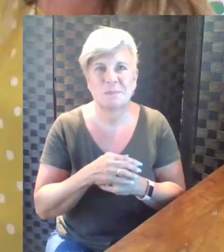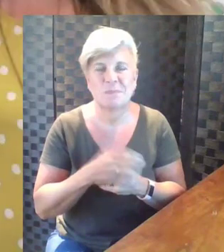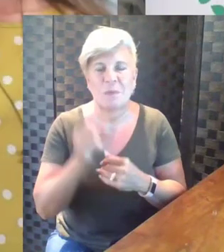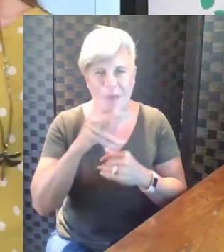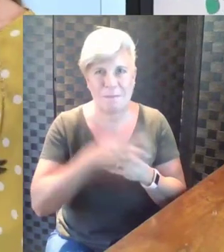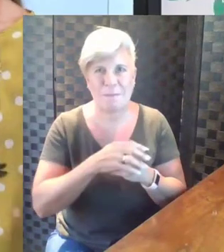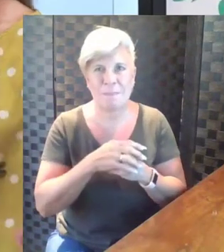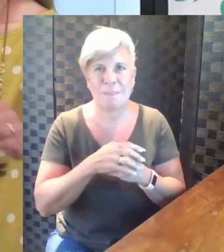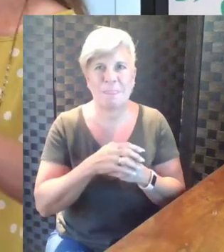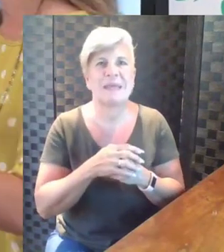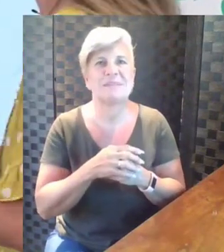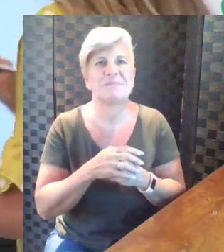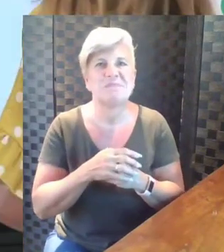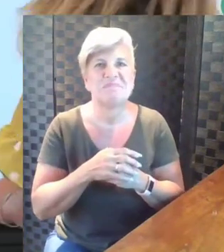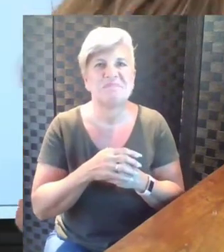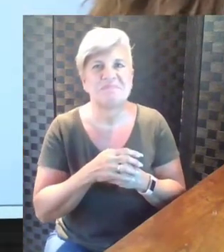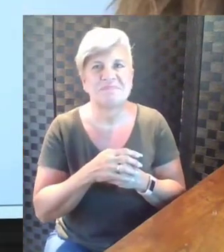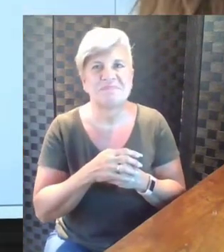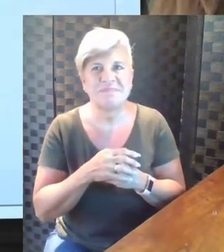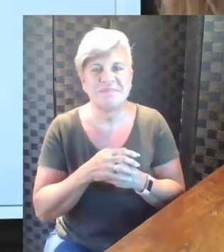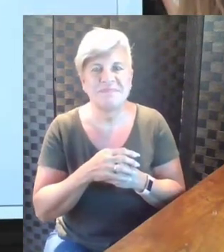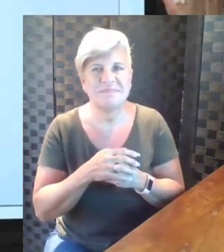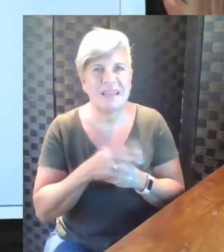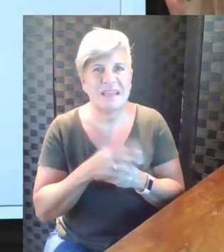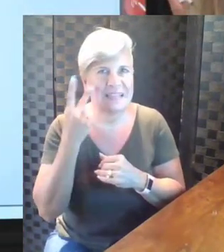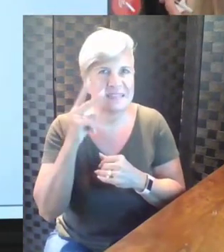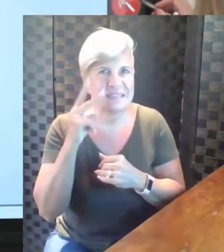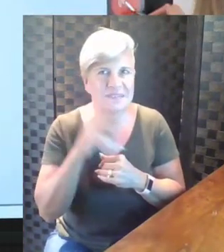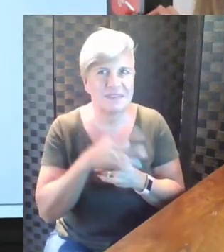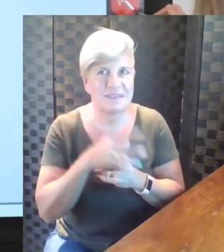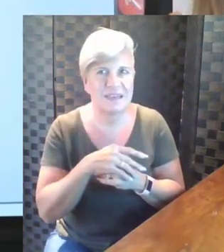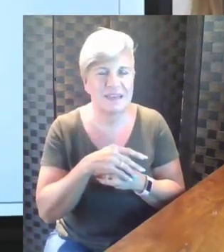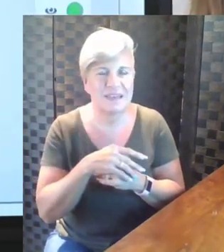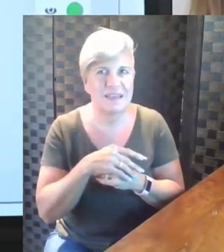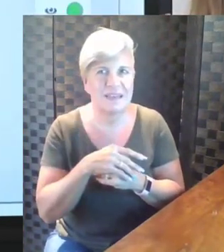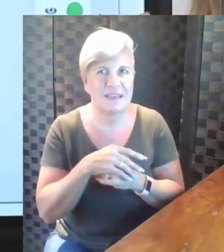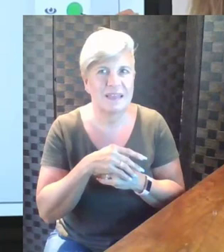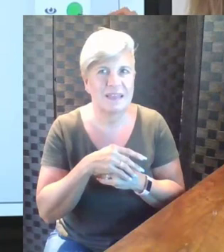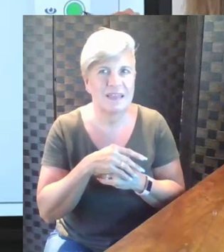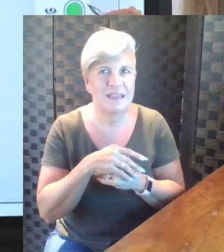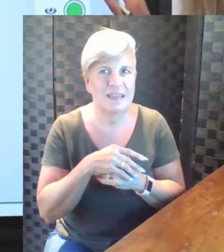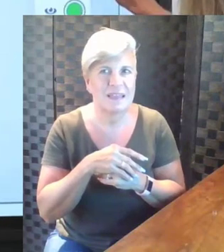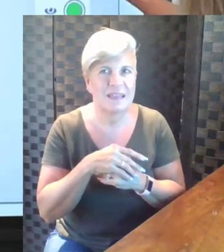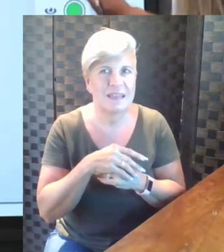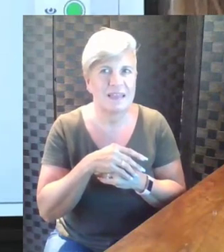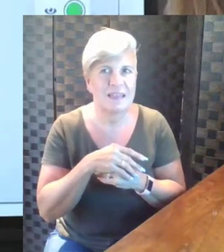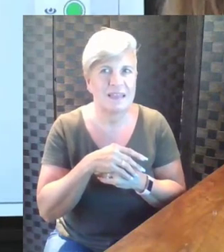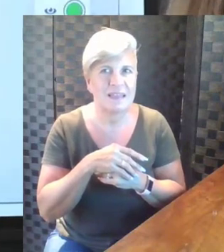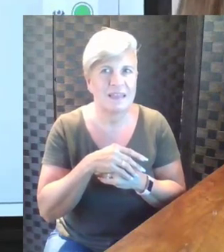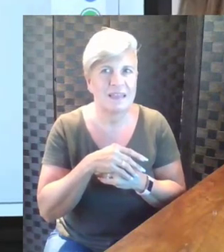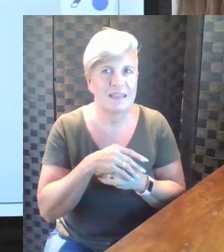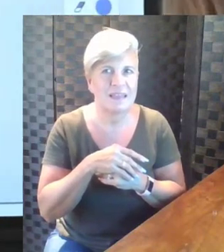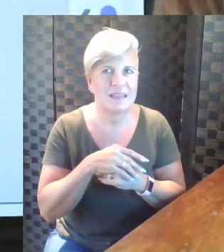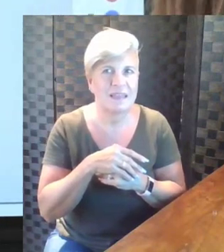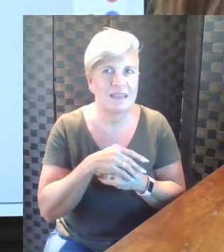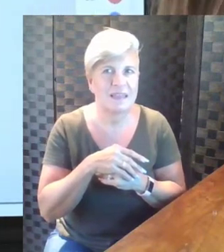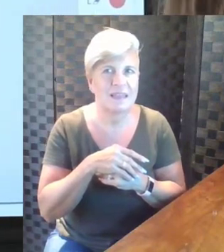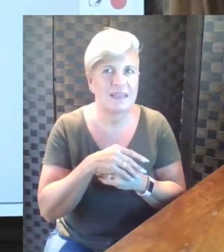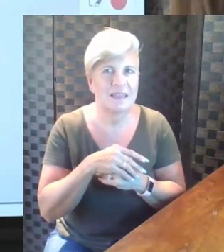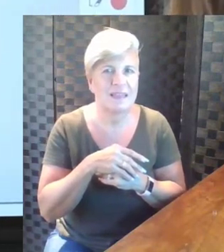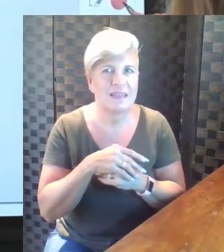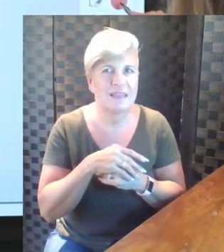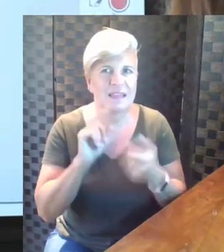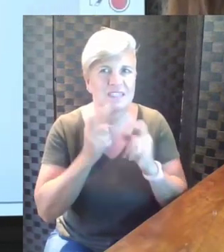Here we go. That's where I wanted to be. All right, so let's look at these groups here. And